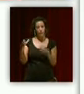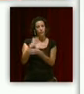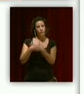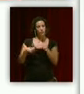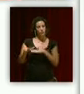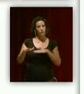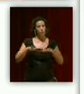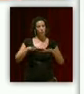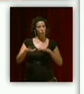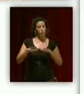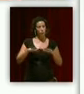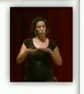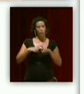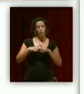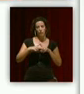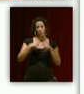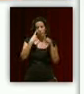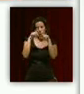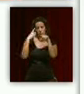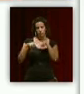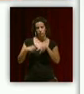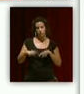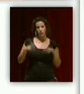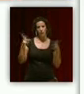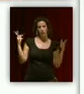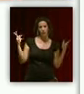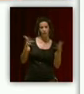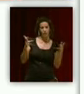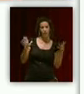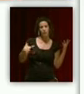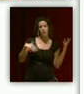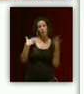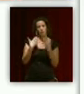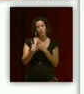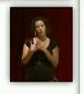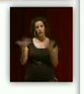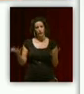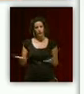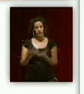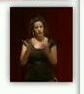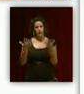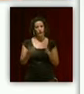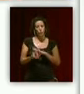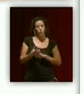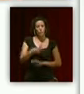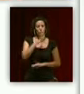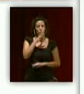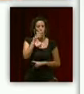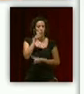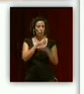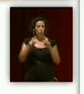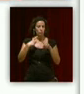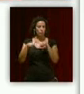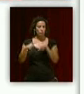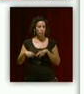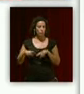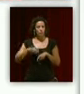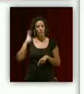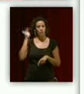for disabilities and impairment. They all had motor impairment from minor to